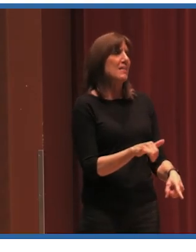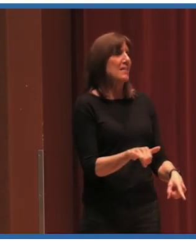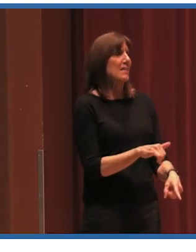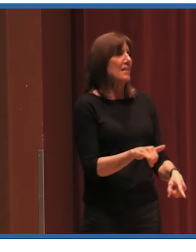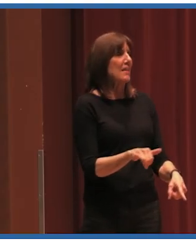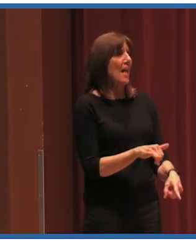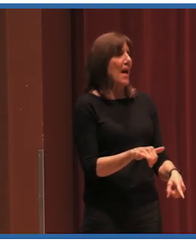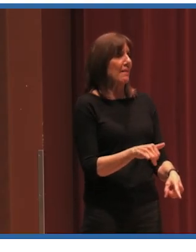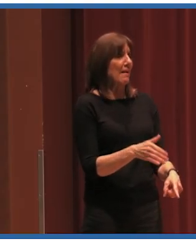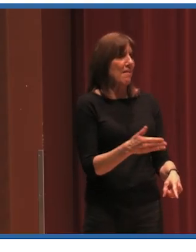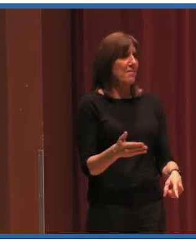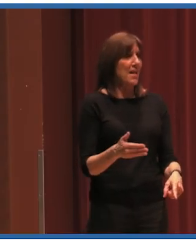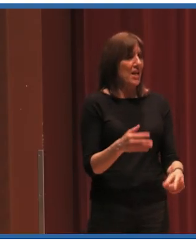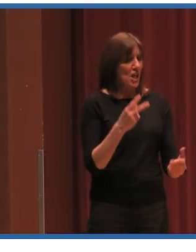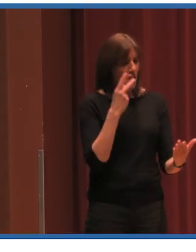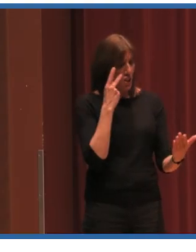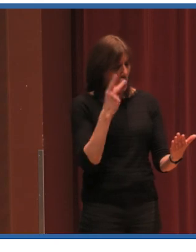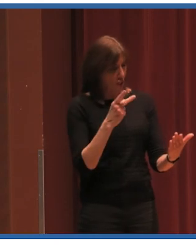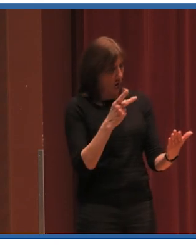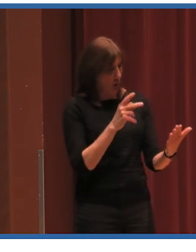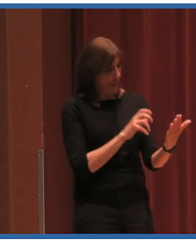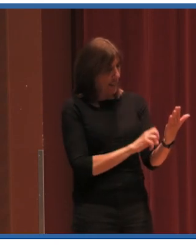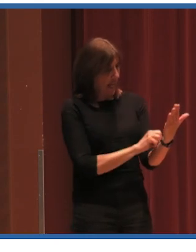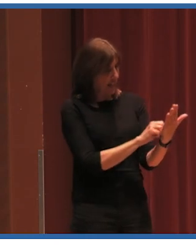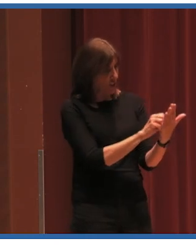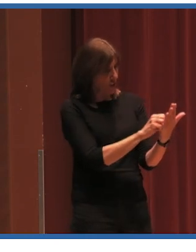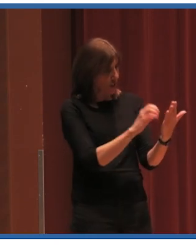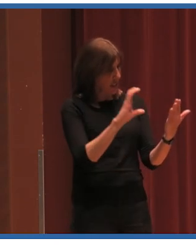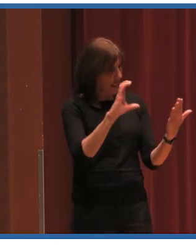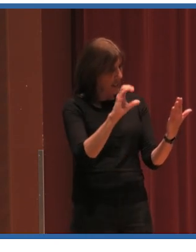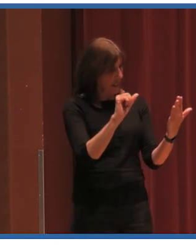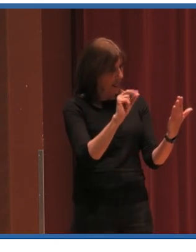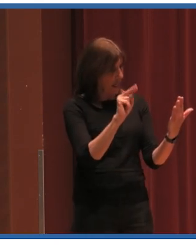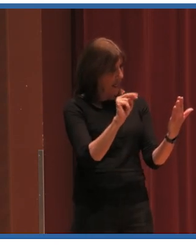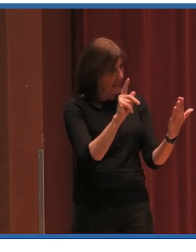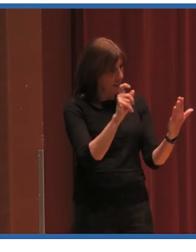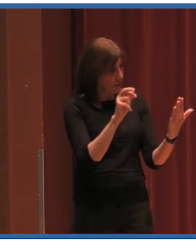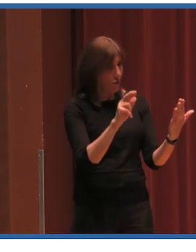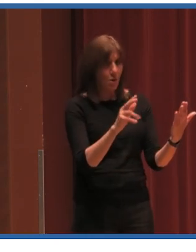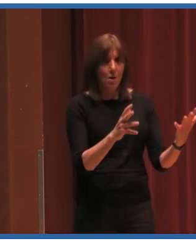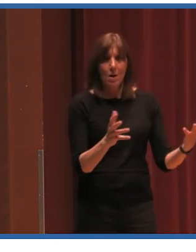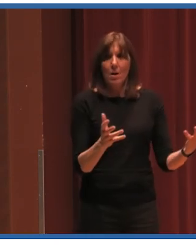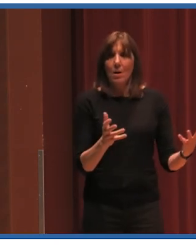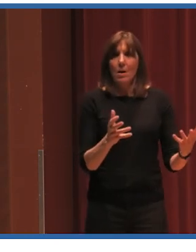ominous thing when she saw that they died from cancer. So I just think it's,